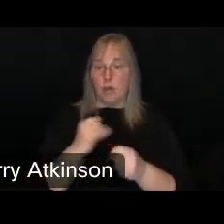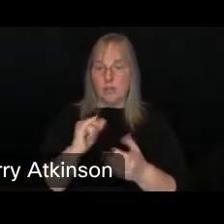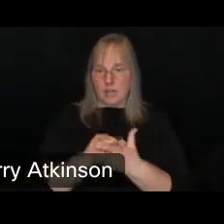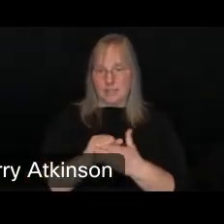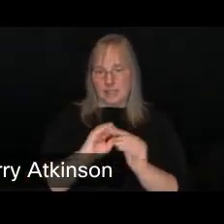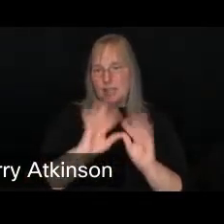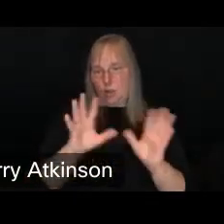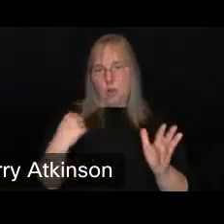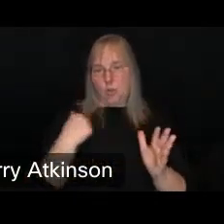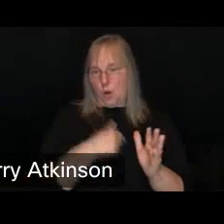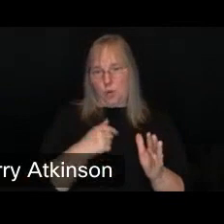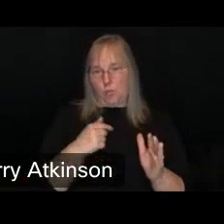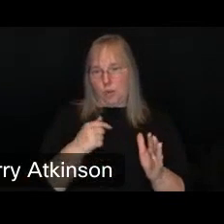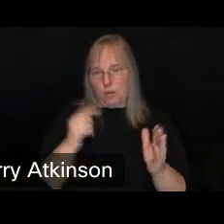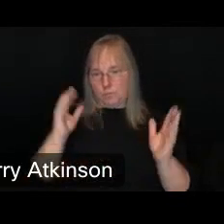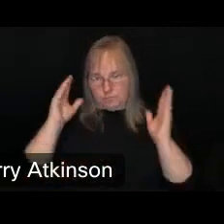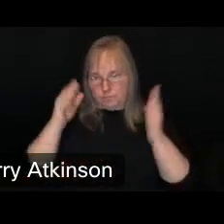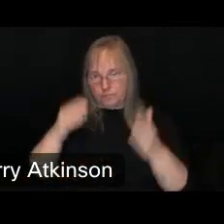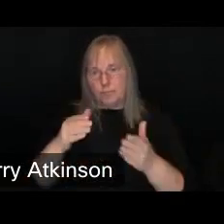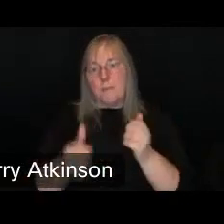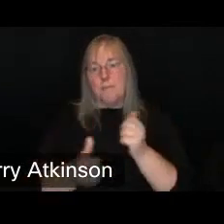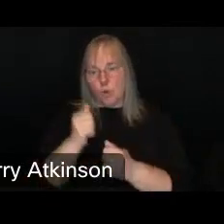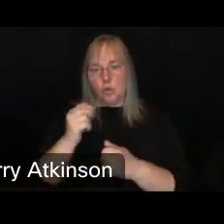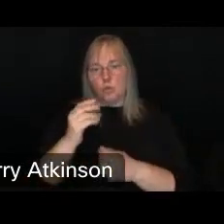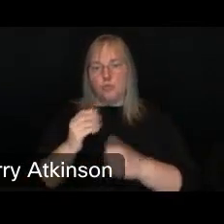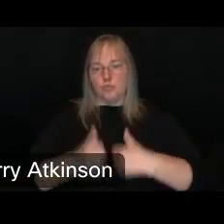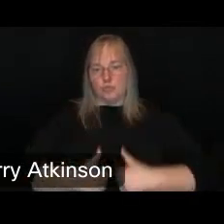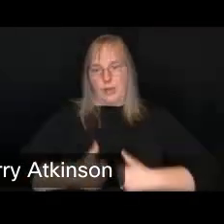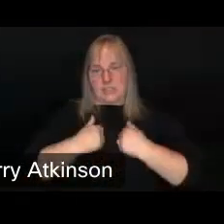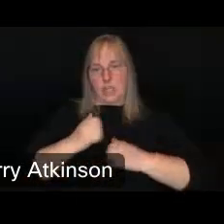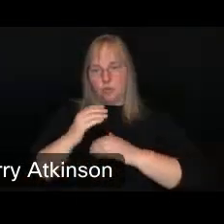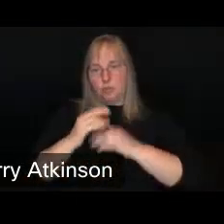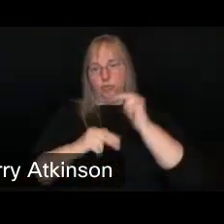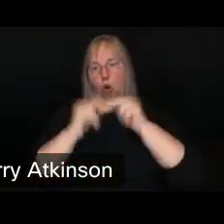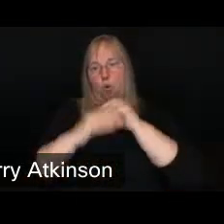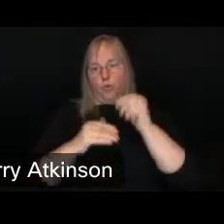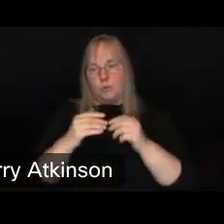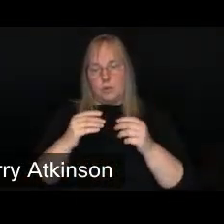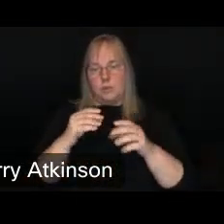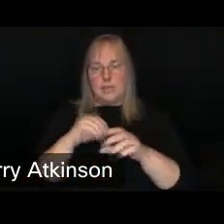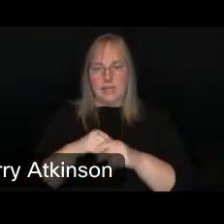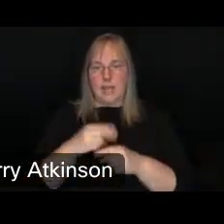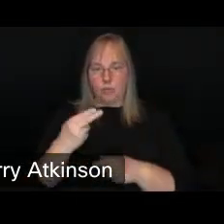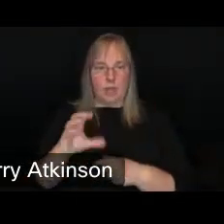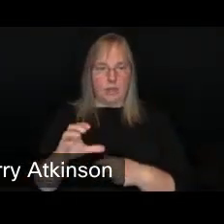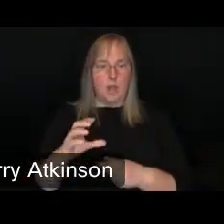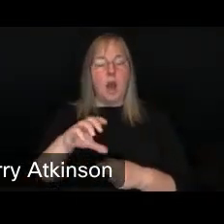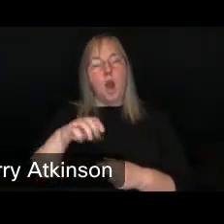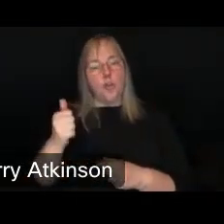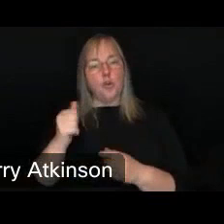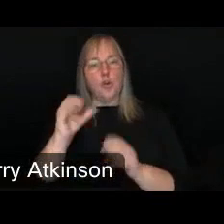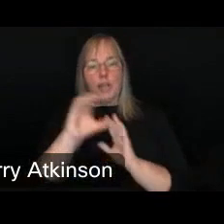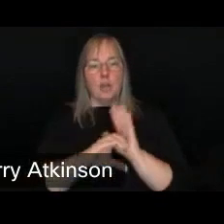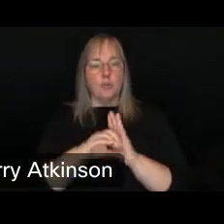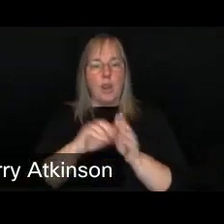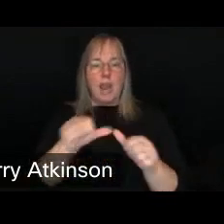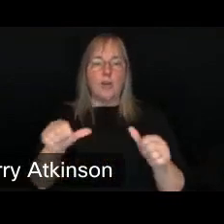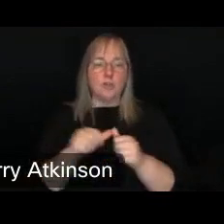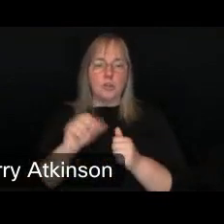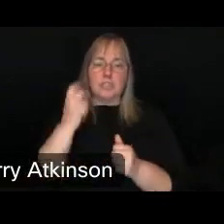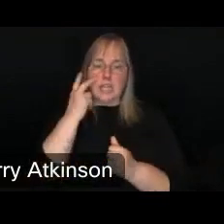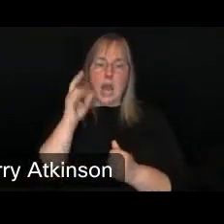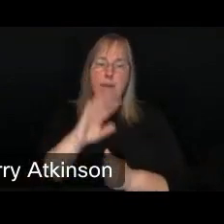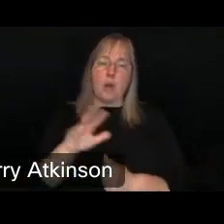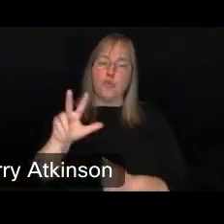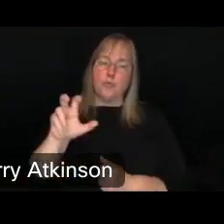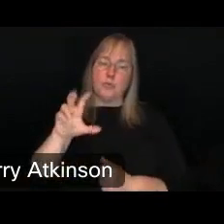of residential growth throughout the county. Other areas, all other character areas, could see about 365 units a year